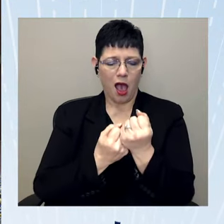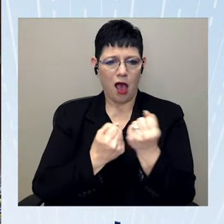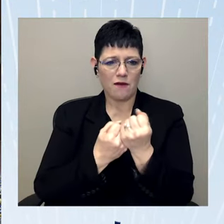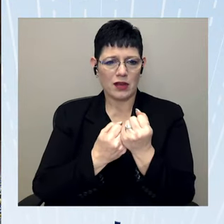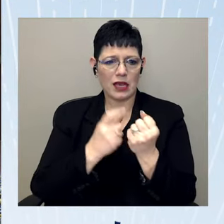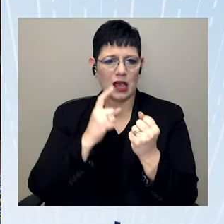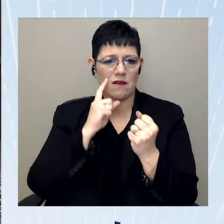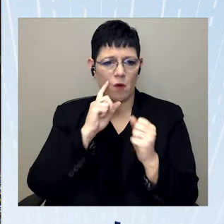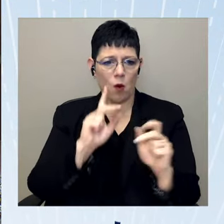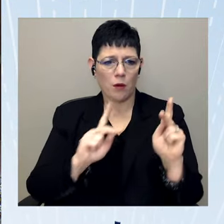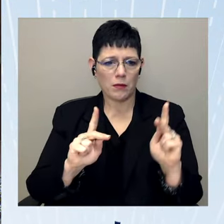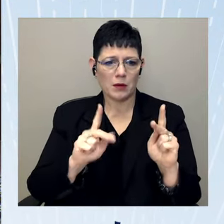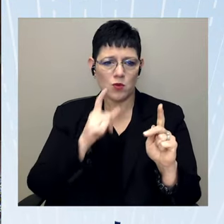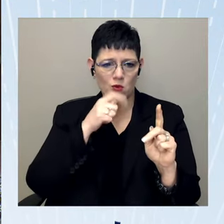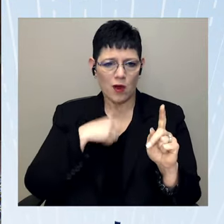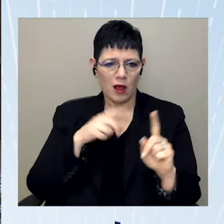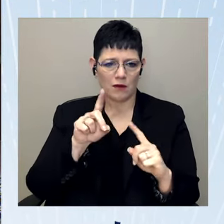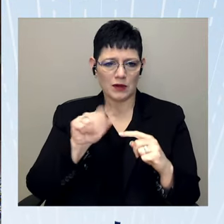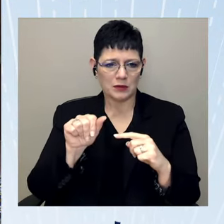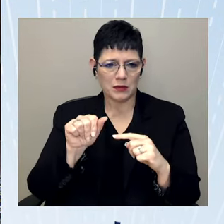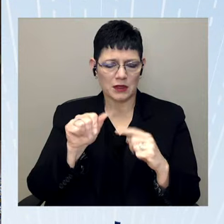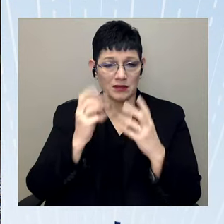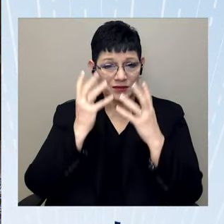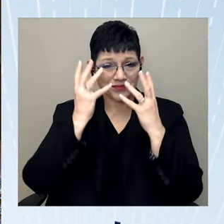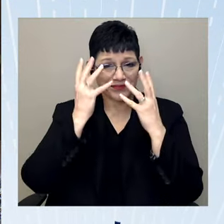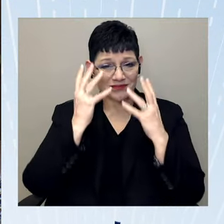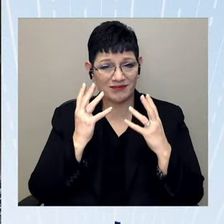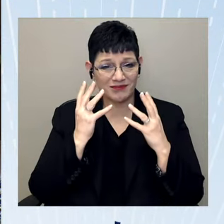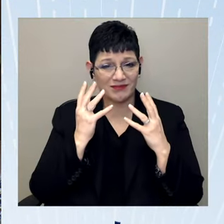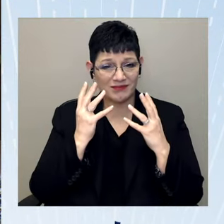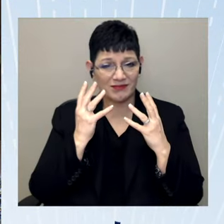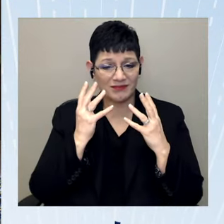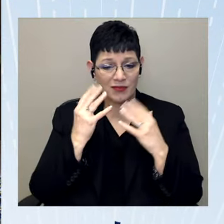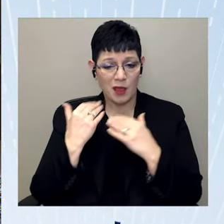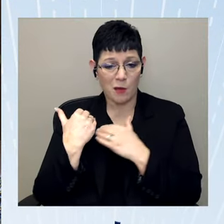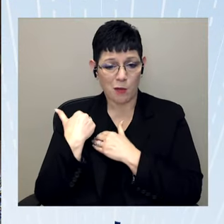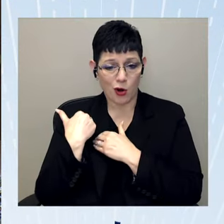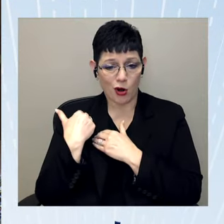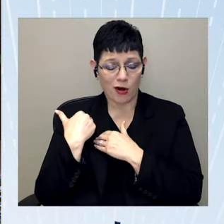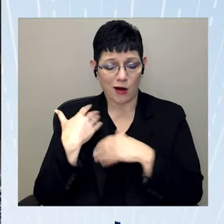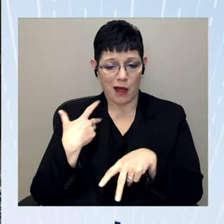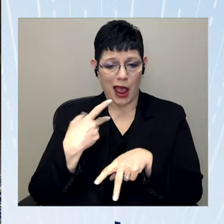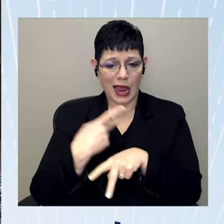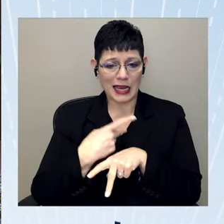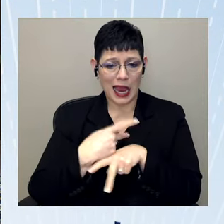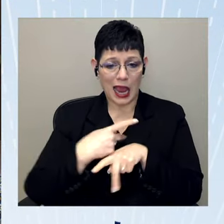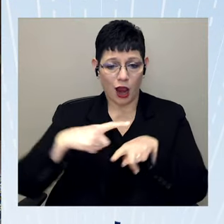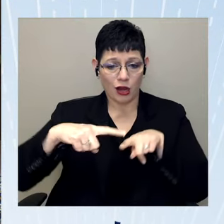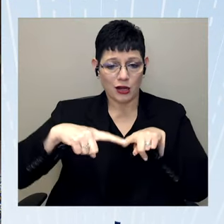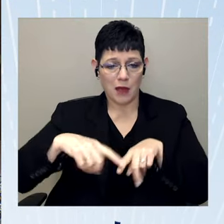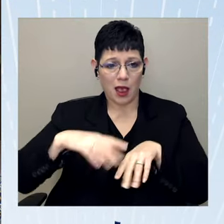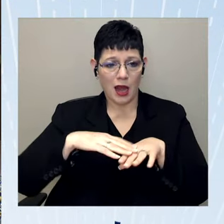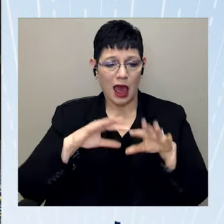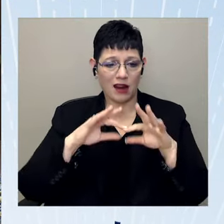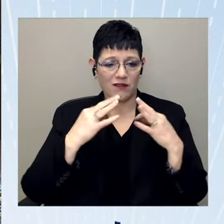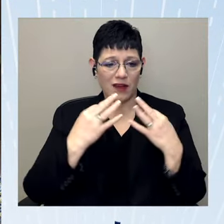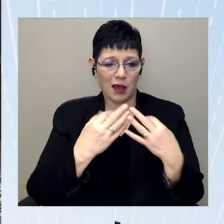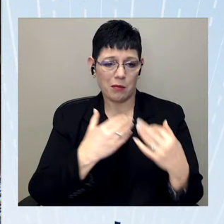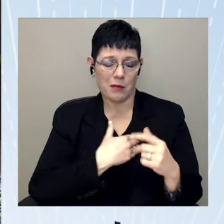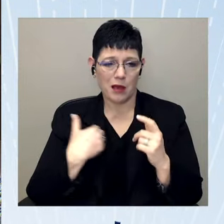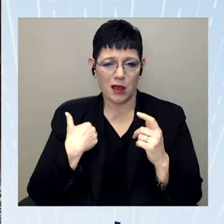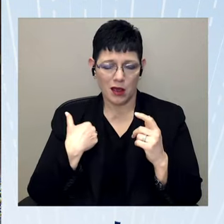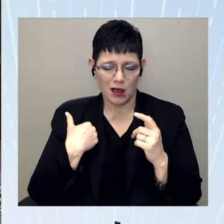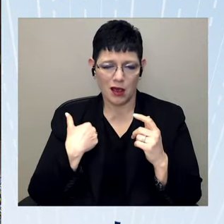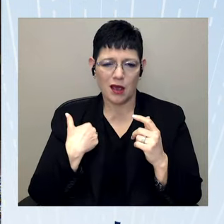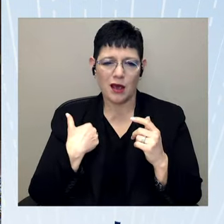disabilities. Unfortunately, the burden of my care is frequently dependent on family members. I would love for